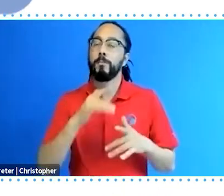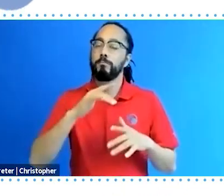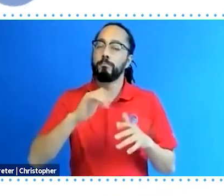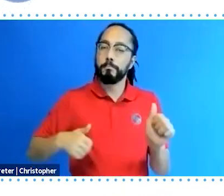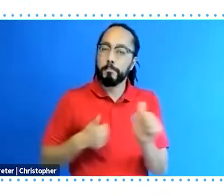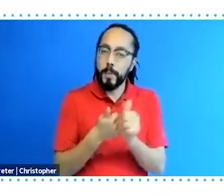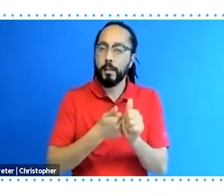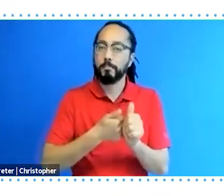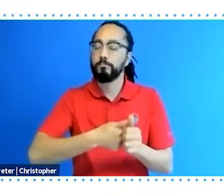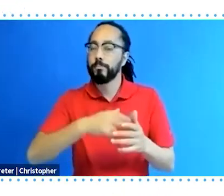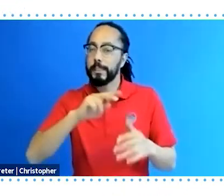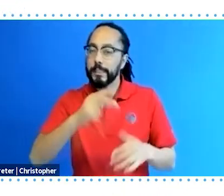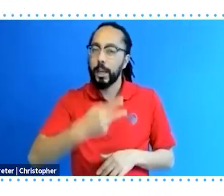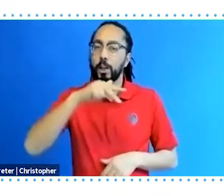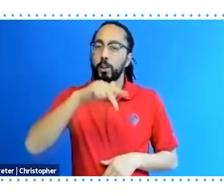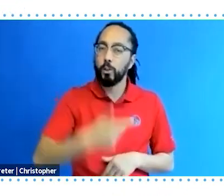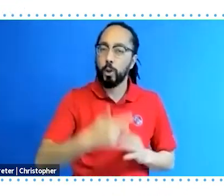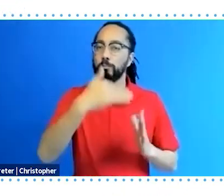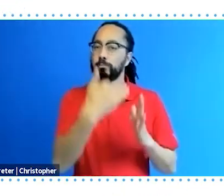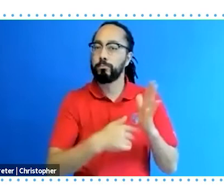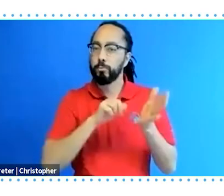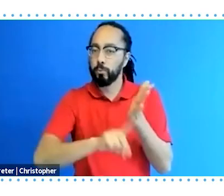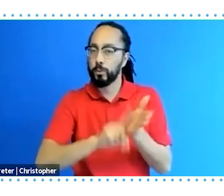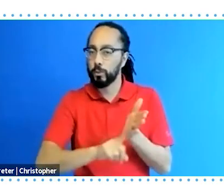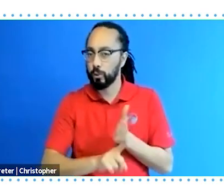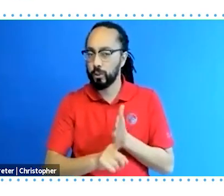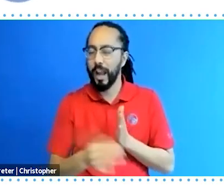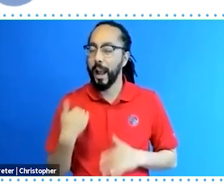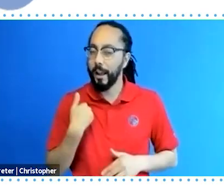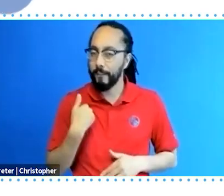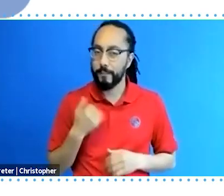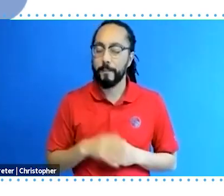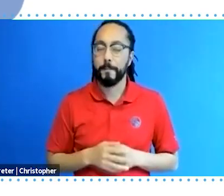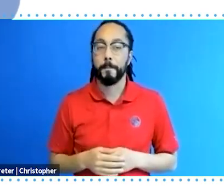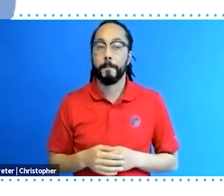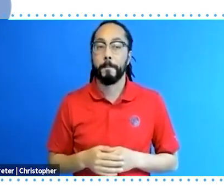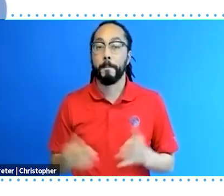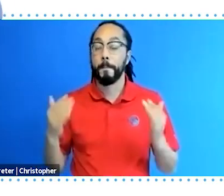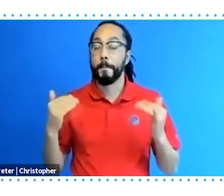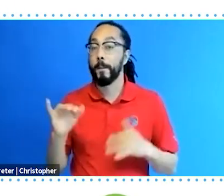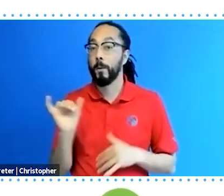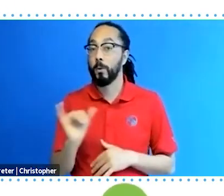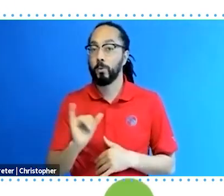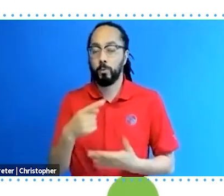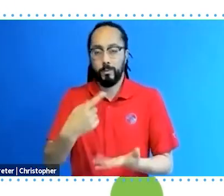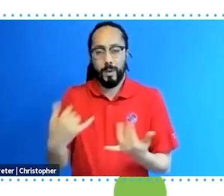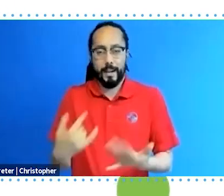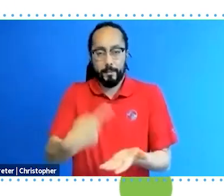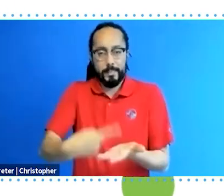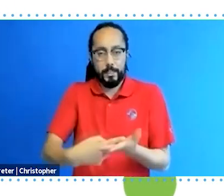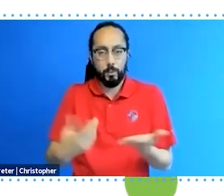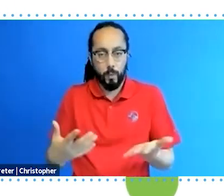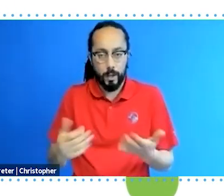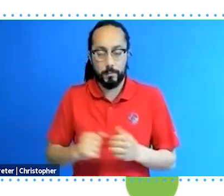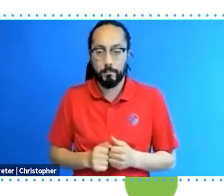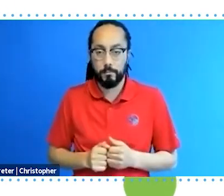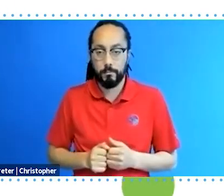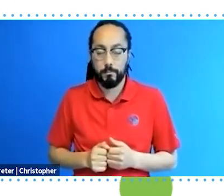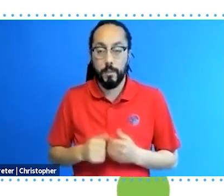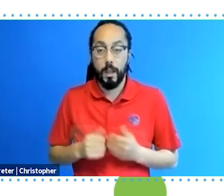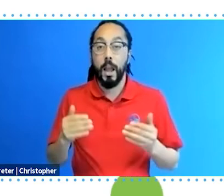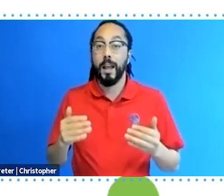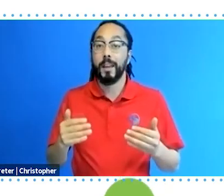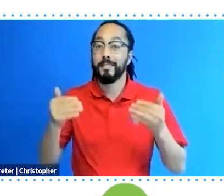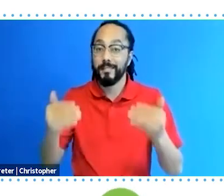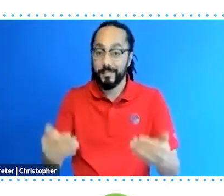of governance. The examples of the current conversation, similar to the ones I've given you here, and results of a survey that we held